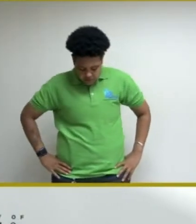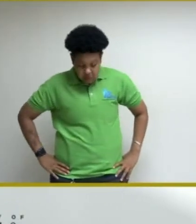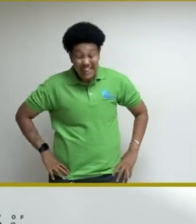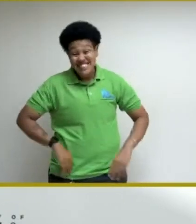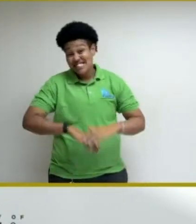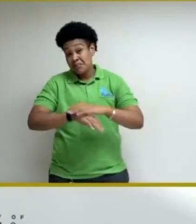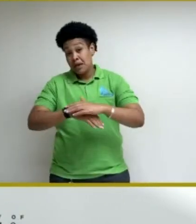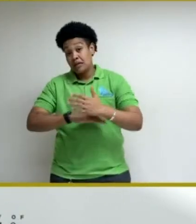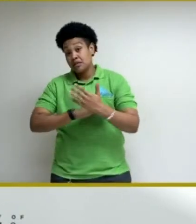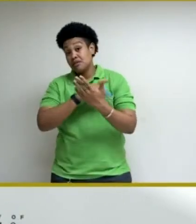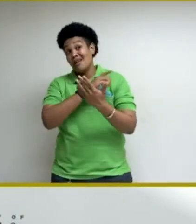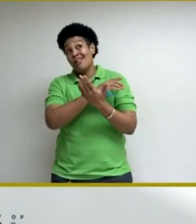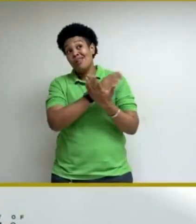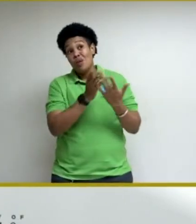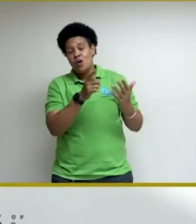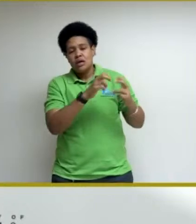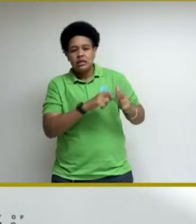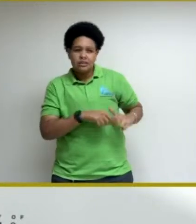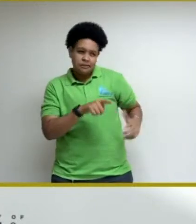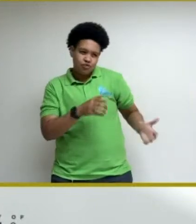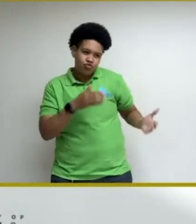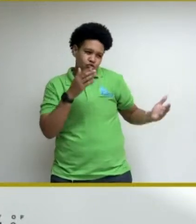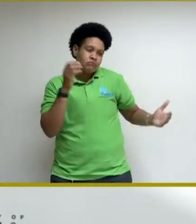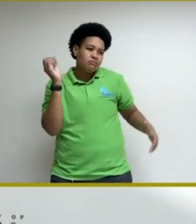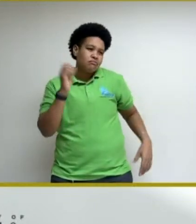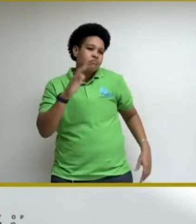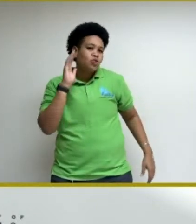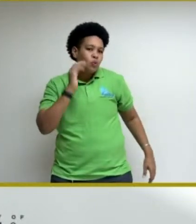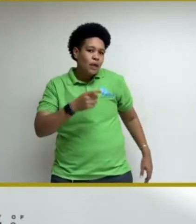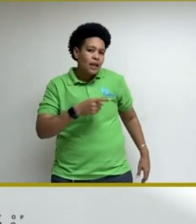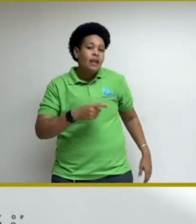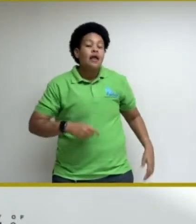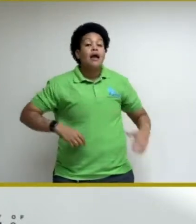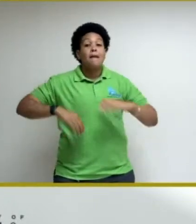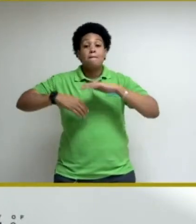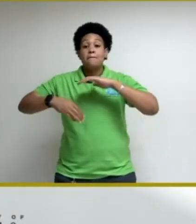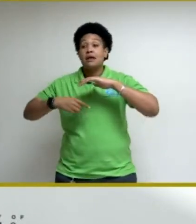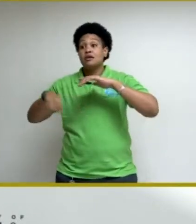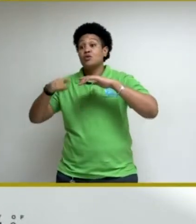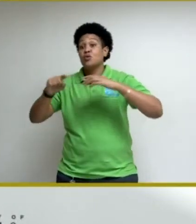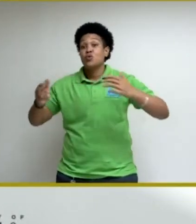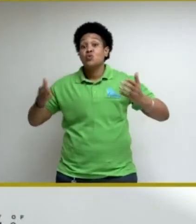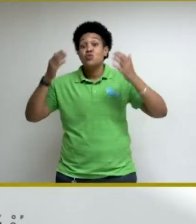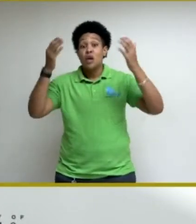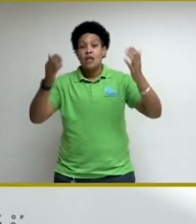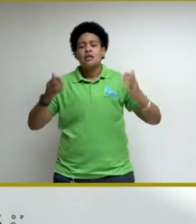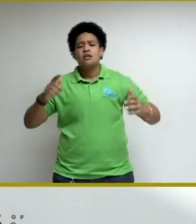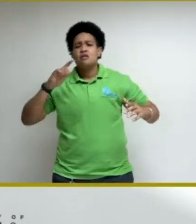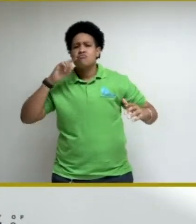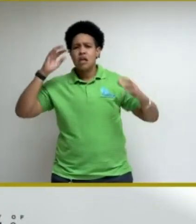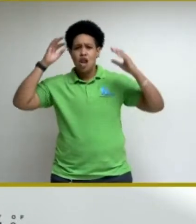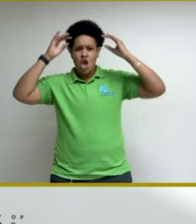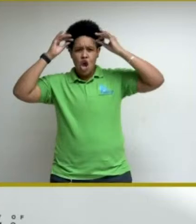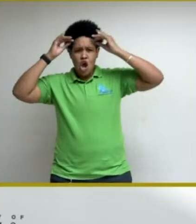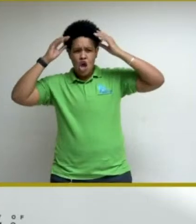recommendations are generated. And based on those recommendations, very